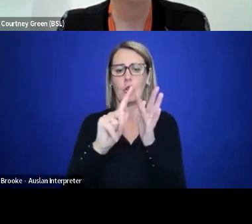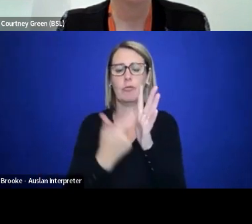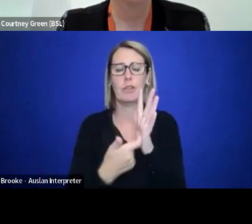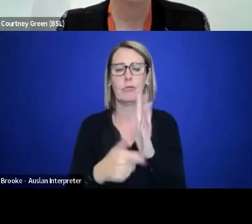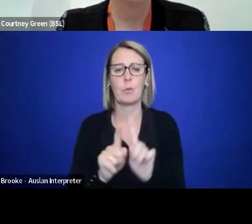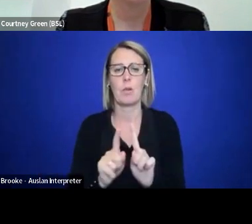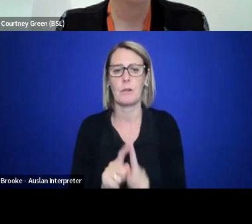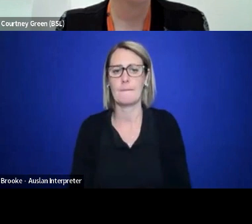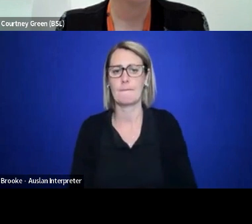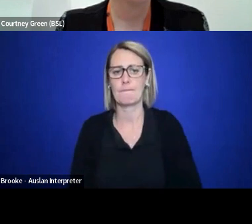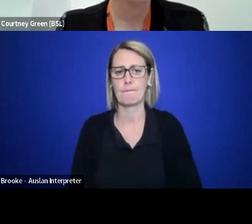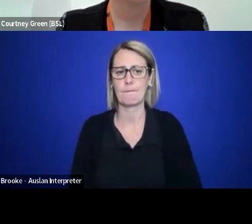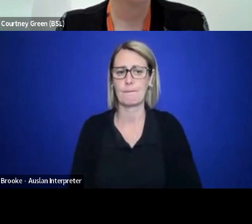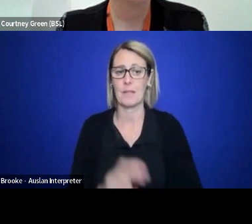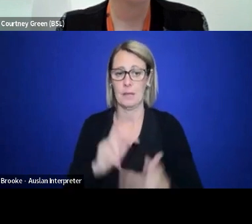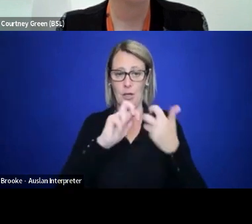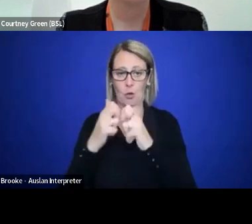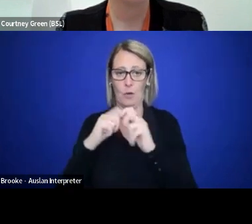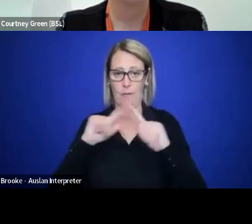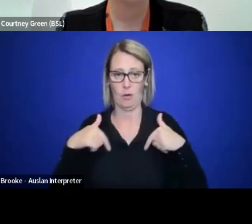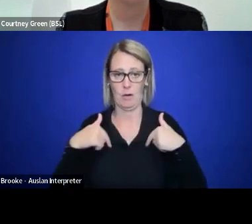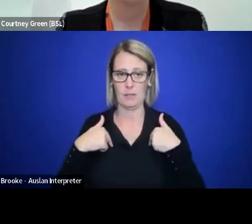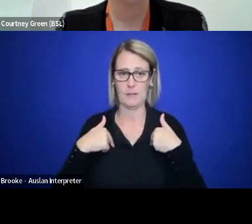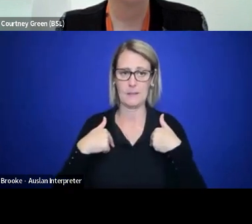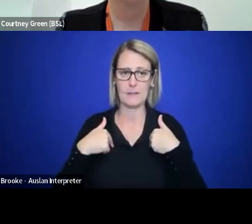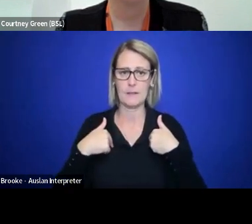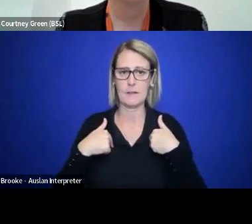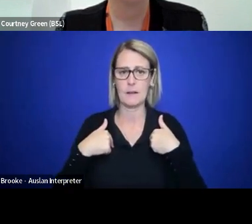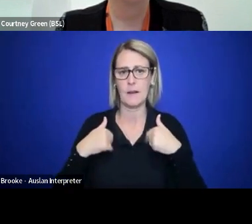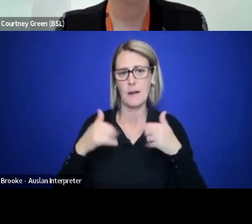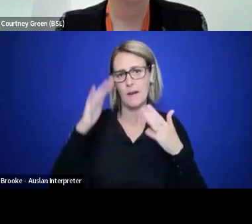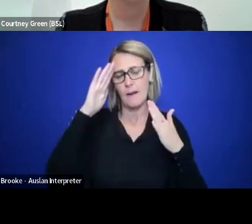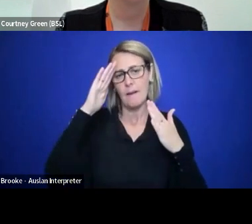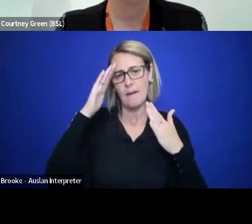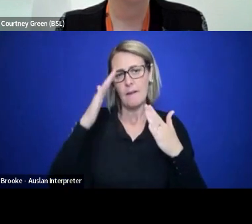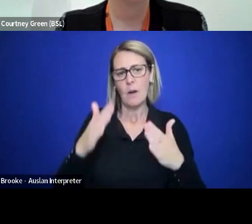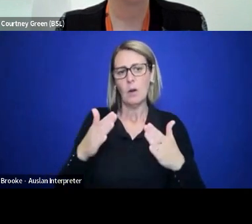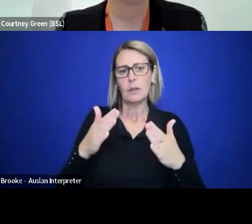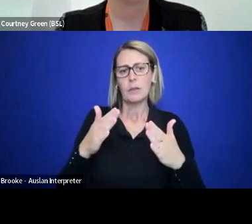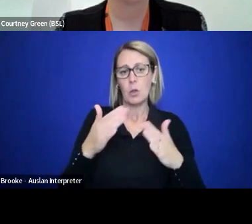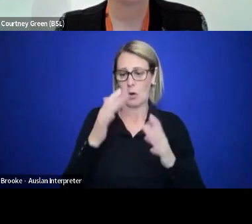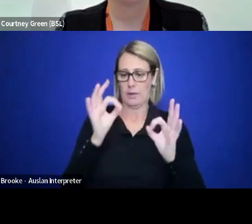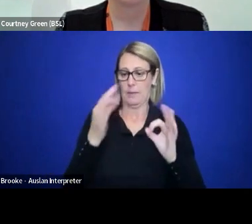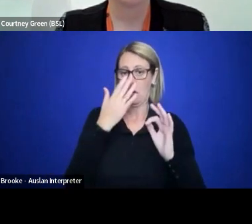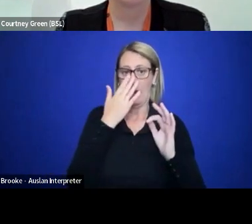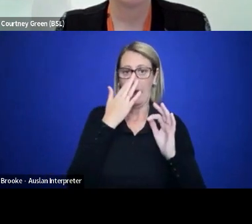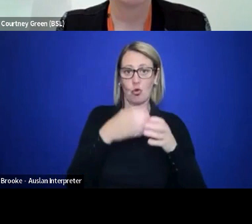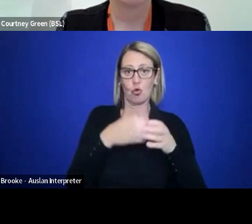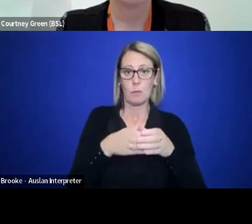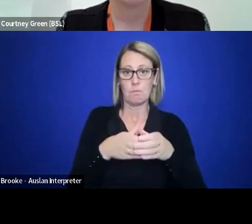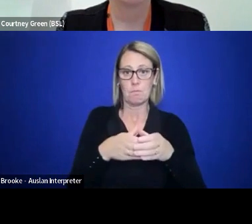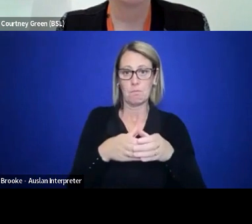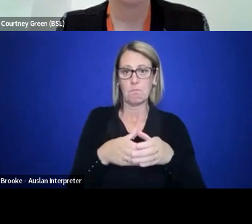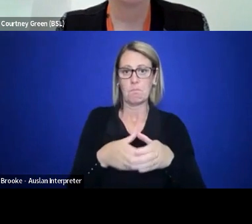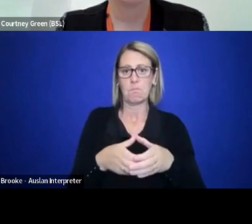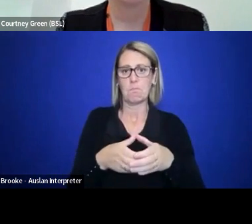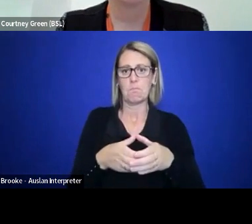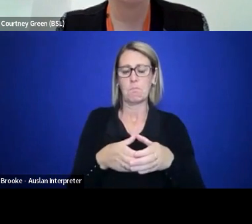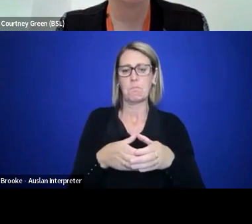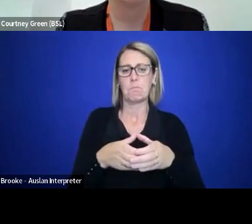And the issue for us was focusing on the particular age group we focused on, which